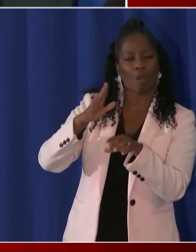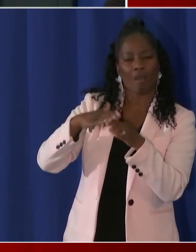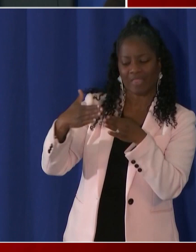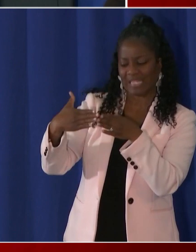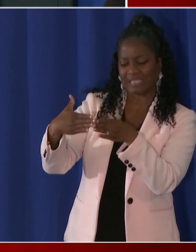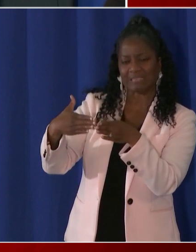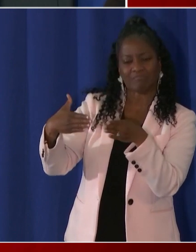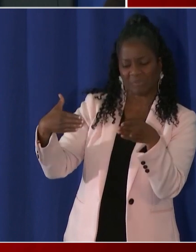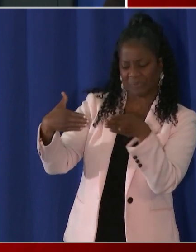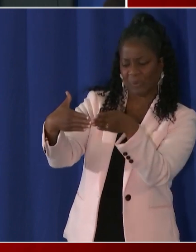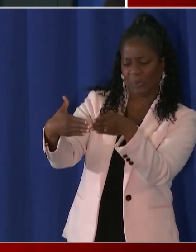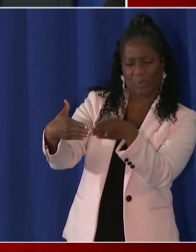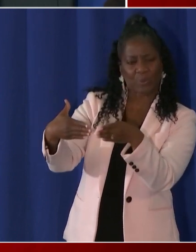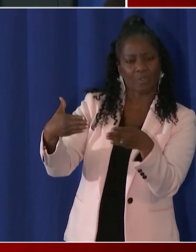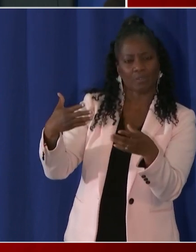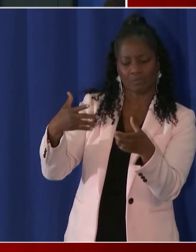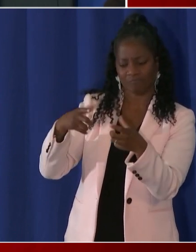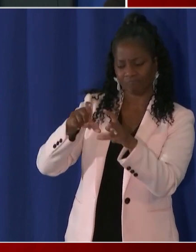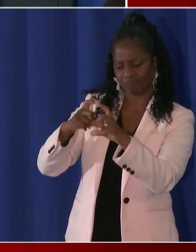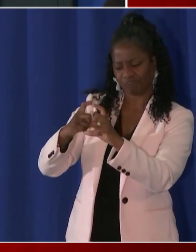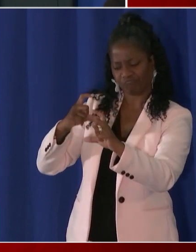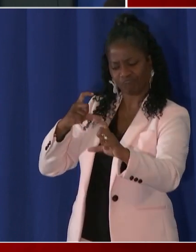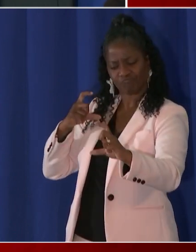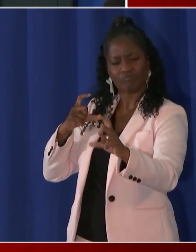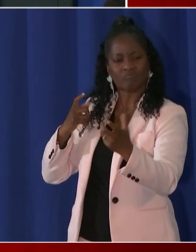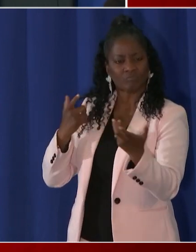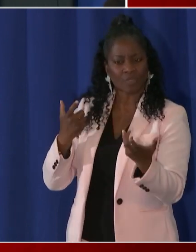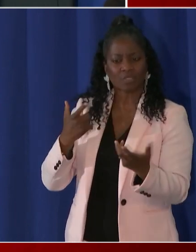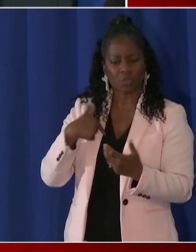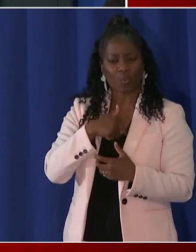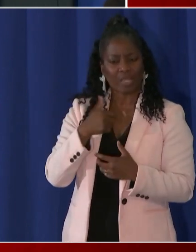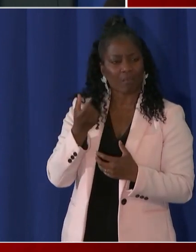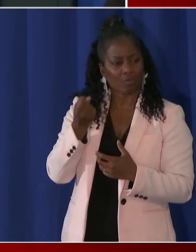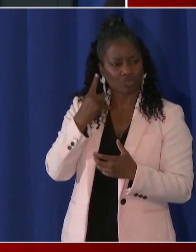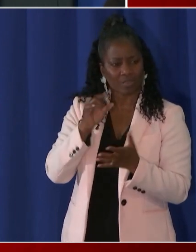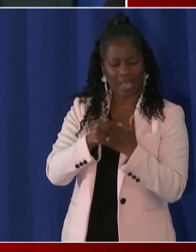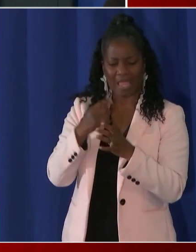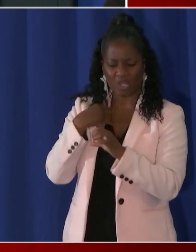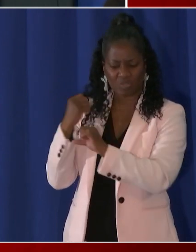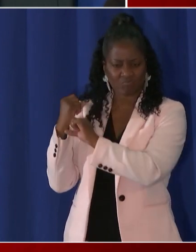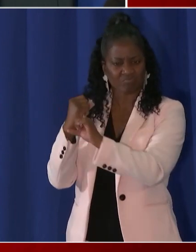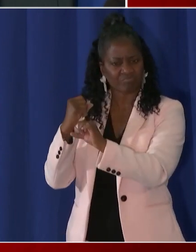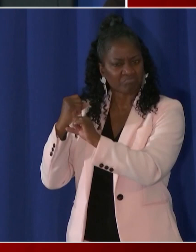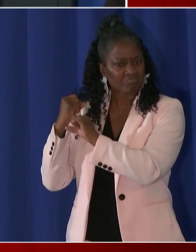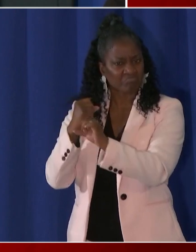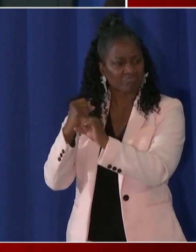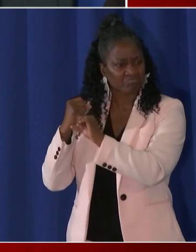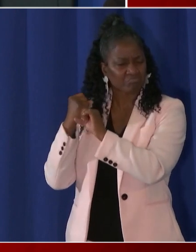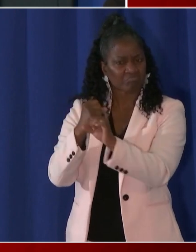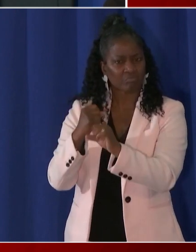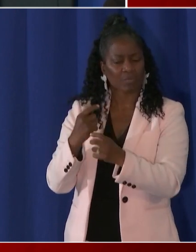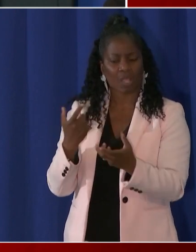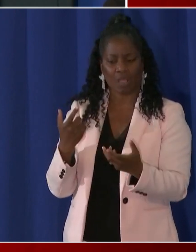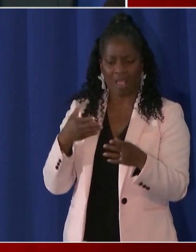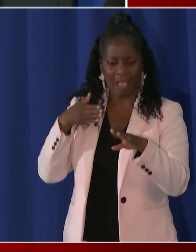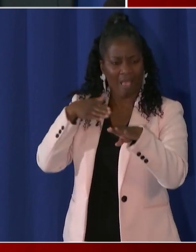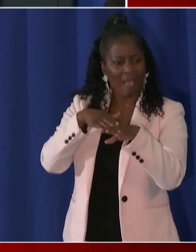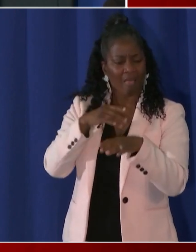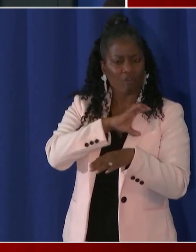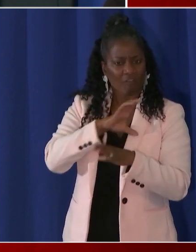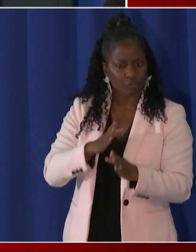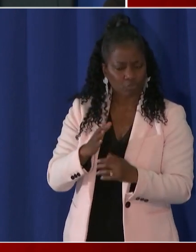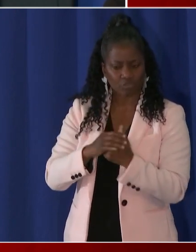the end of it. And as we understand it, he was making jabbing motions at